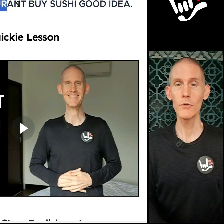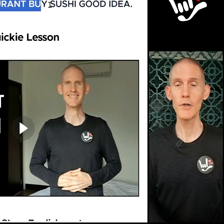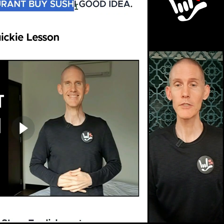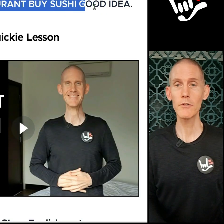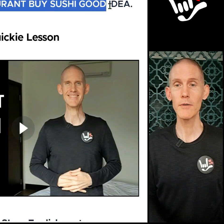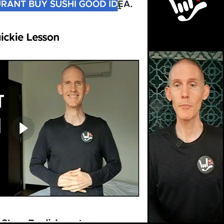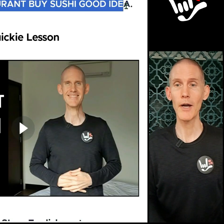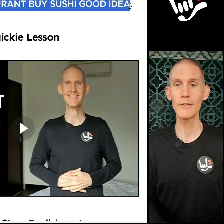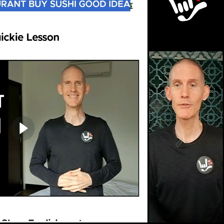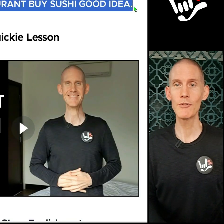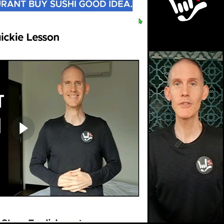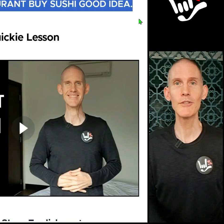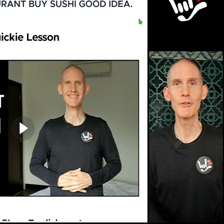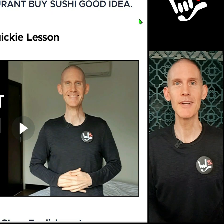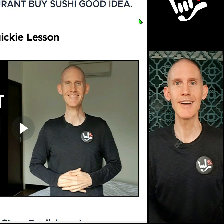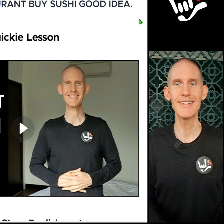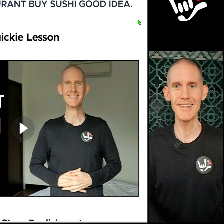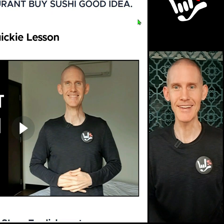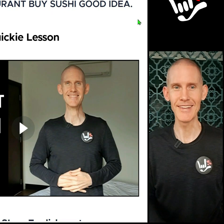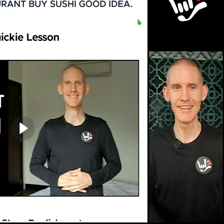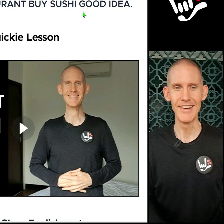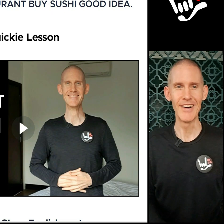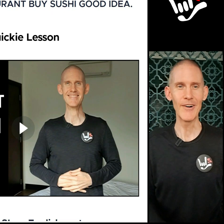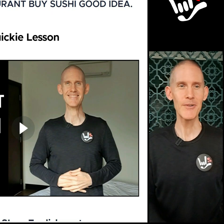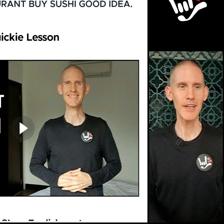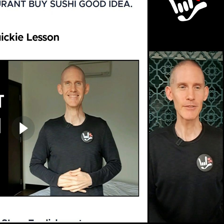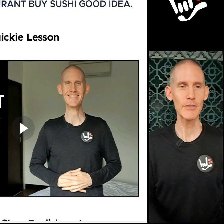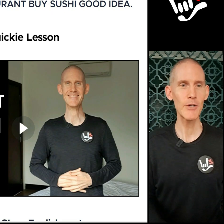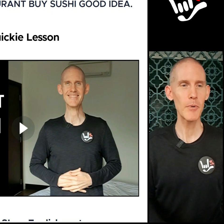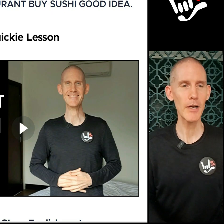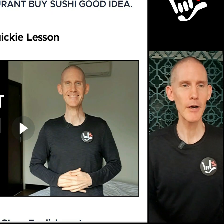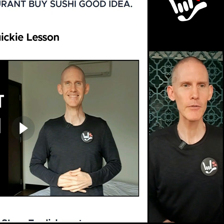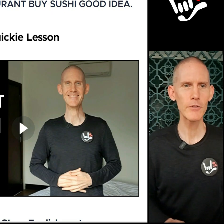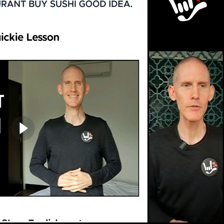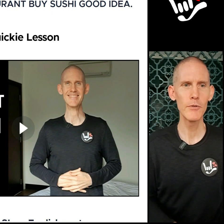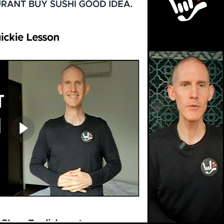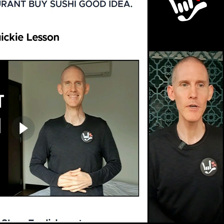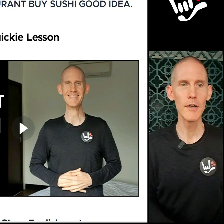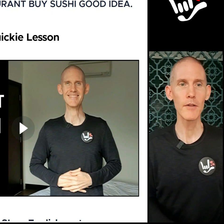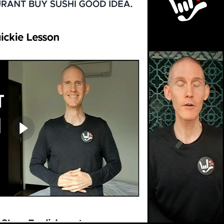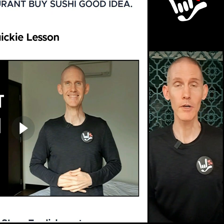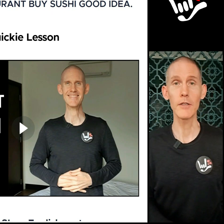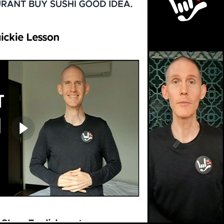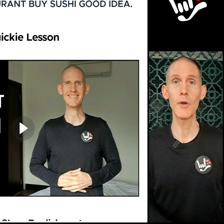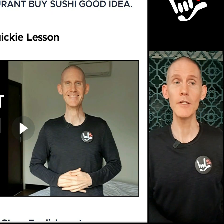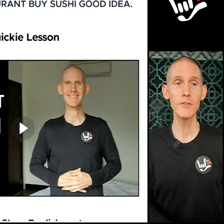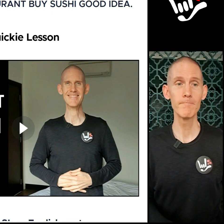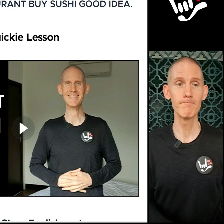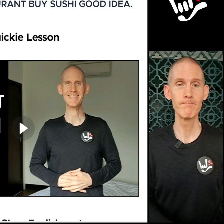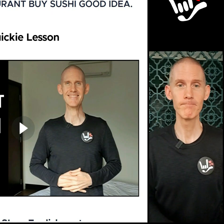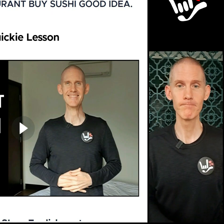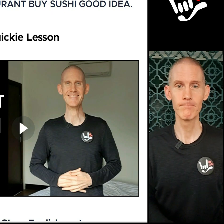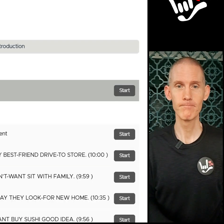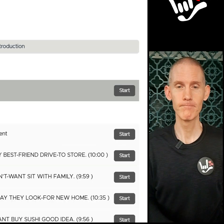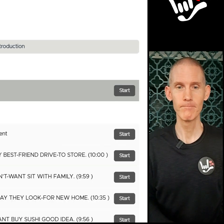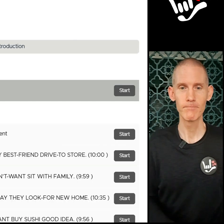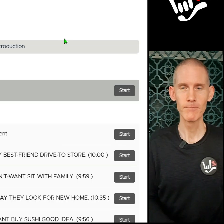go to a restaurant, buy sushi, good idea. Okay, so let's go back out to the curriculum page.